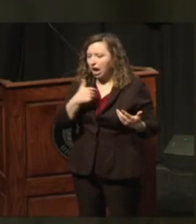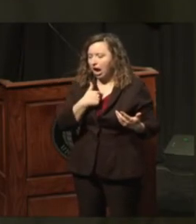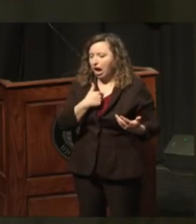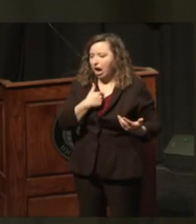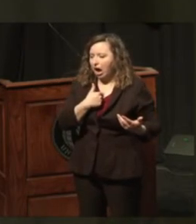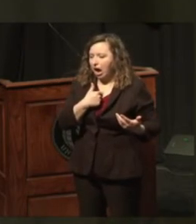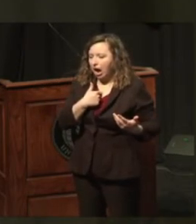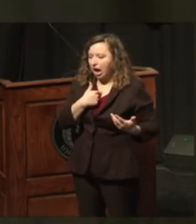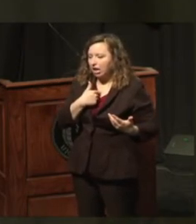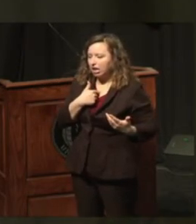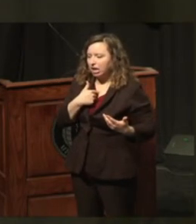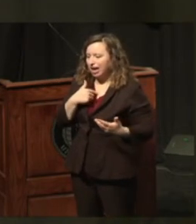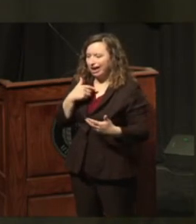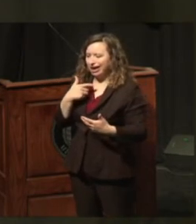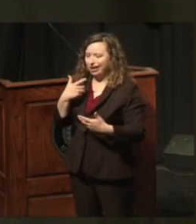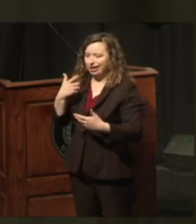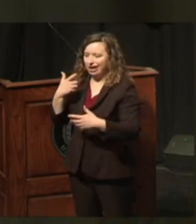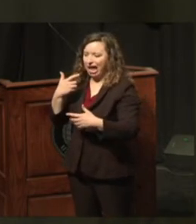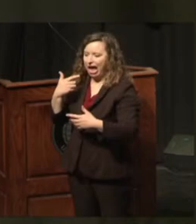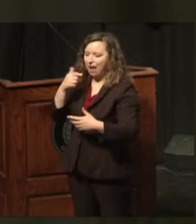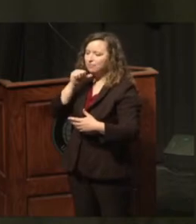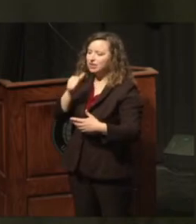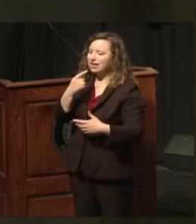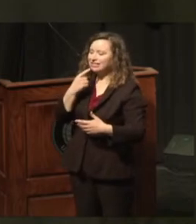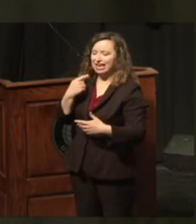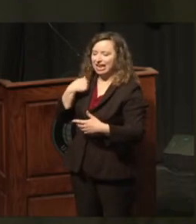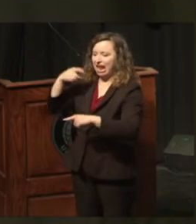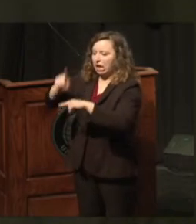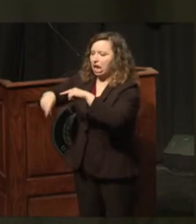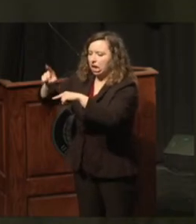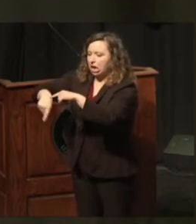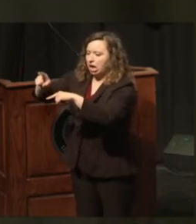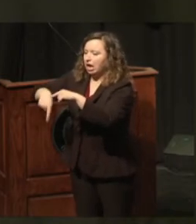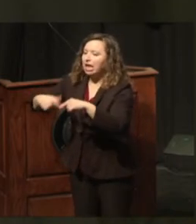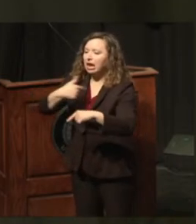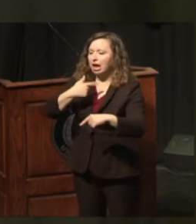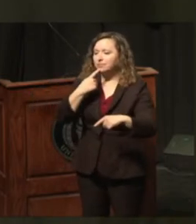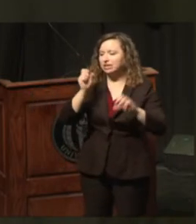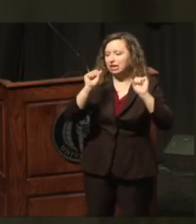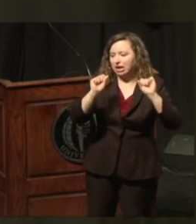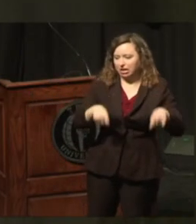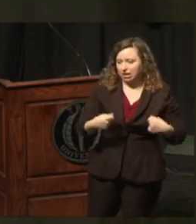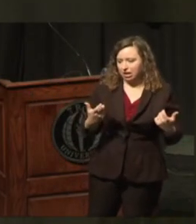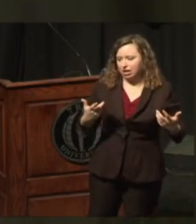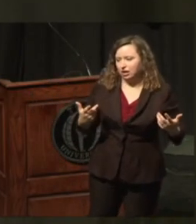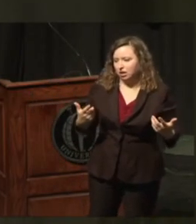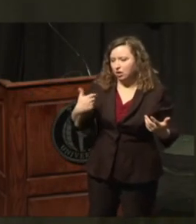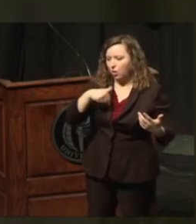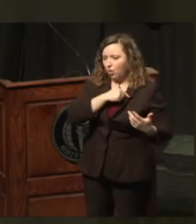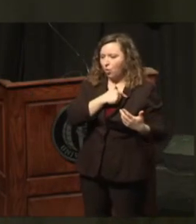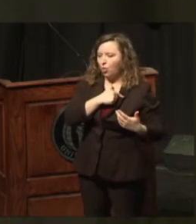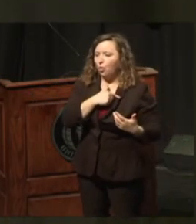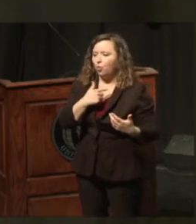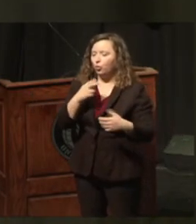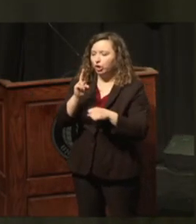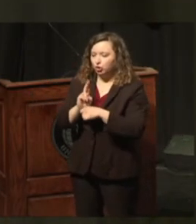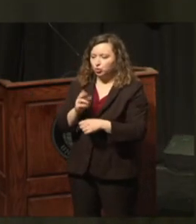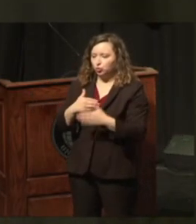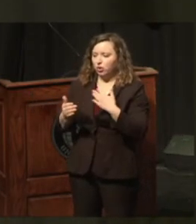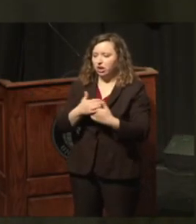our giants and facing our paralysis, we rip off the way it paralyzes our life. When we use what we